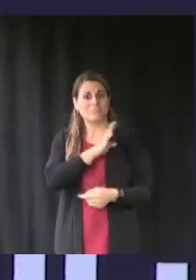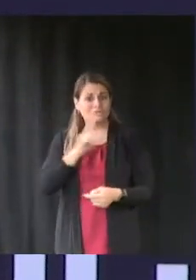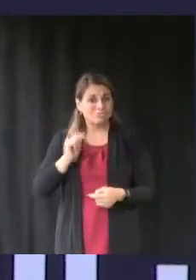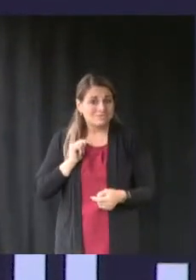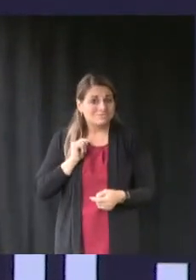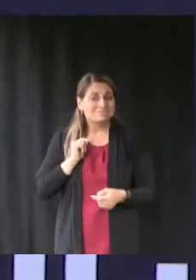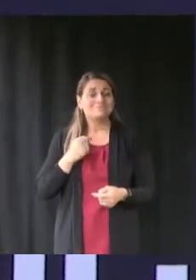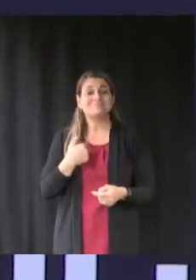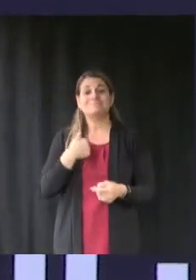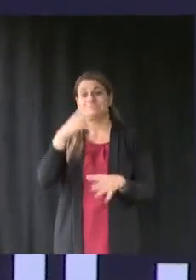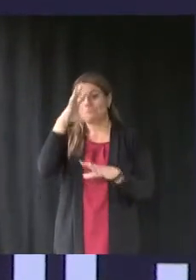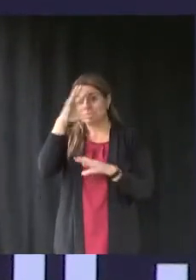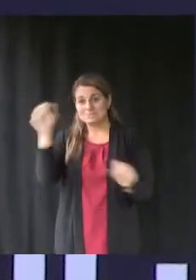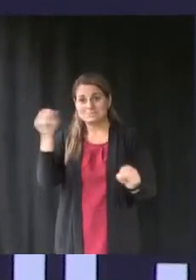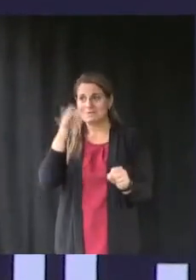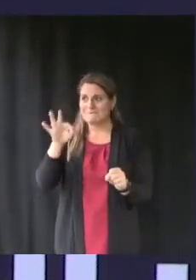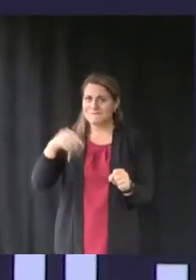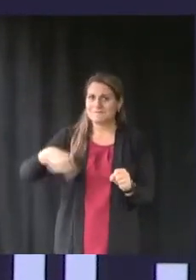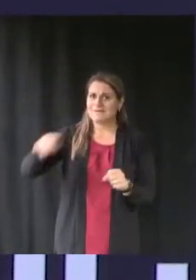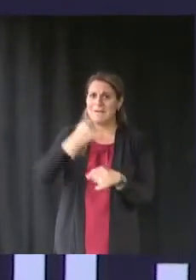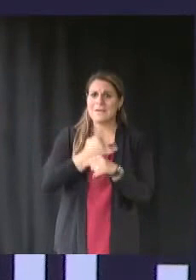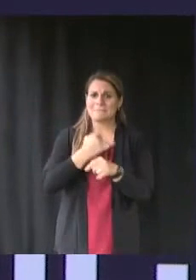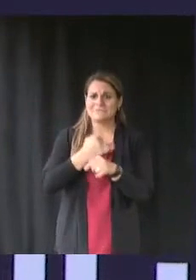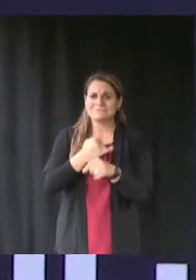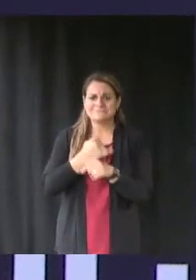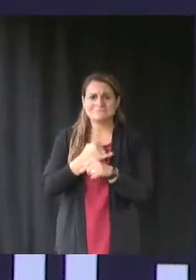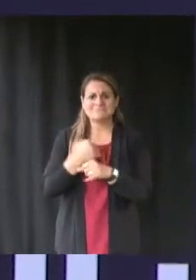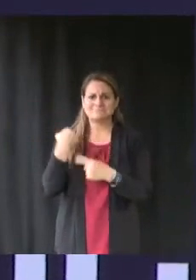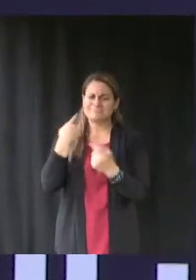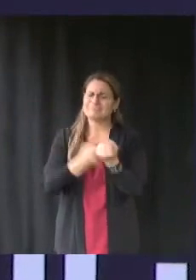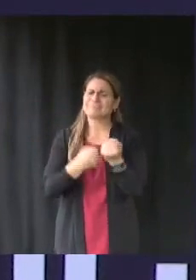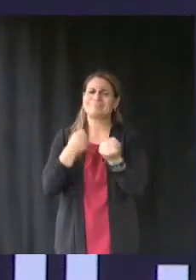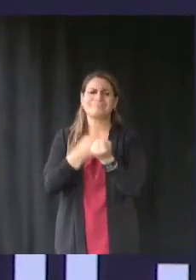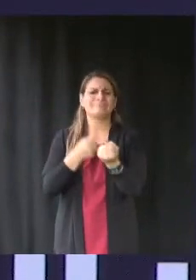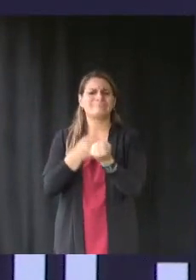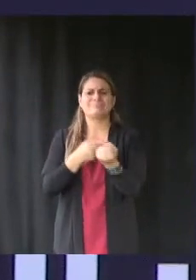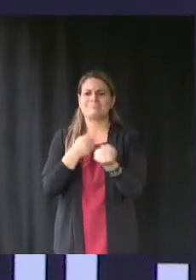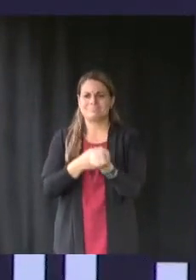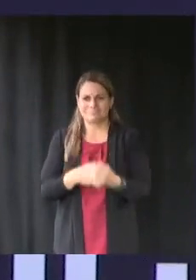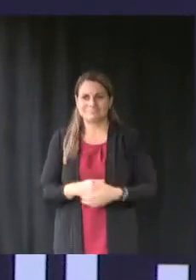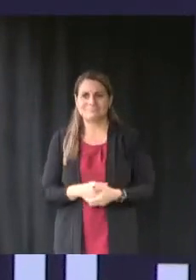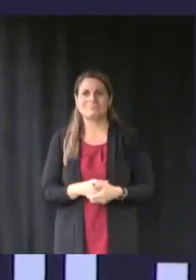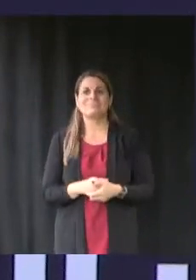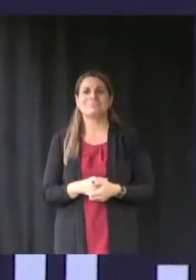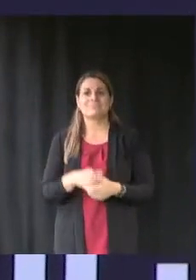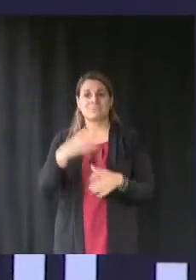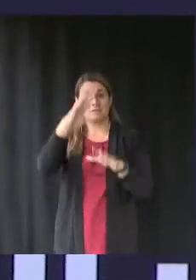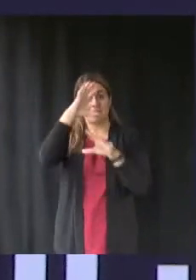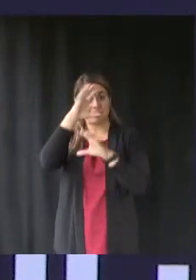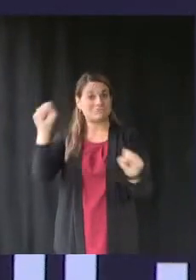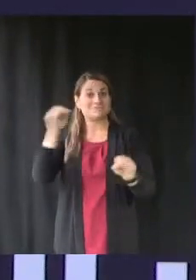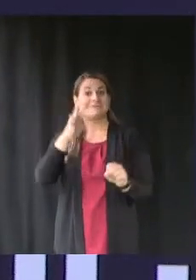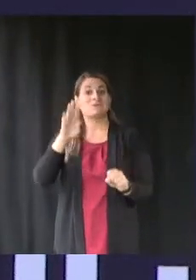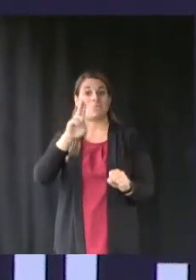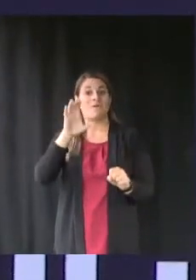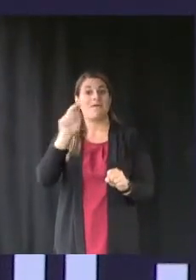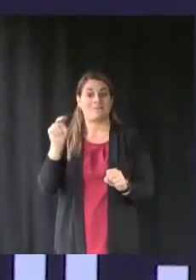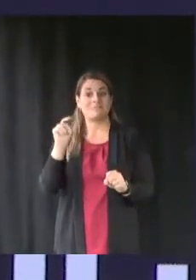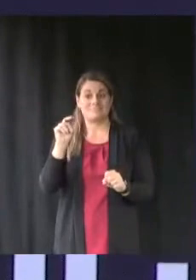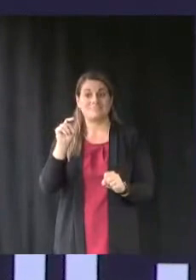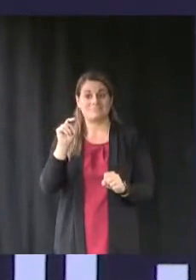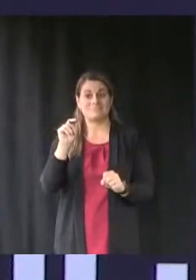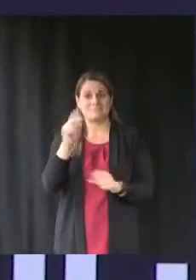year. And I must begin, of course, with the present president, President Andy Aguinobi. Done a great job under